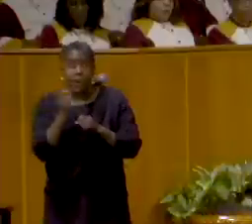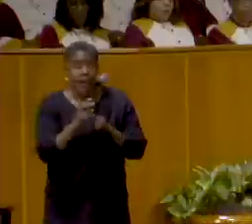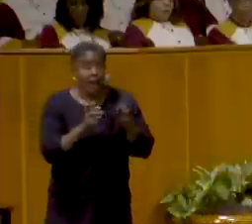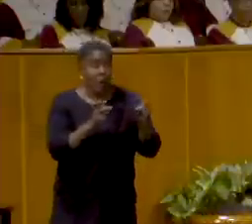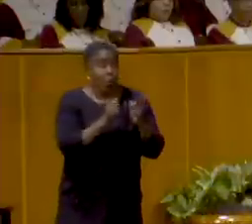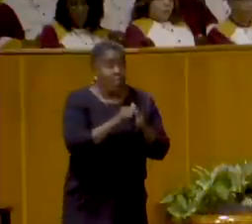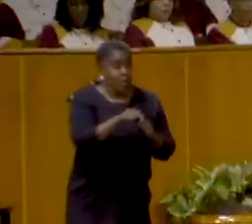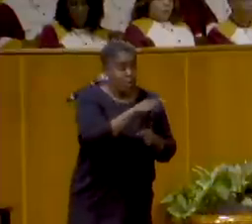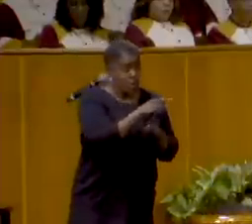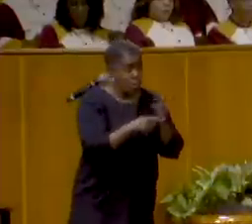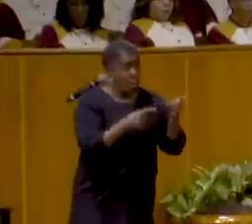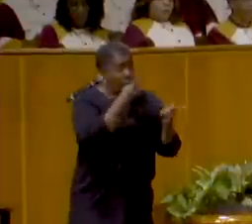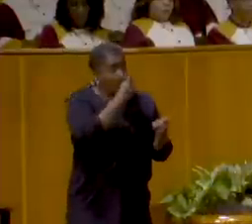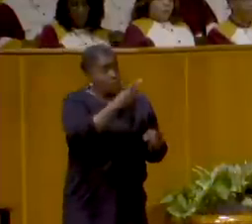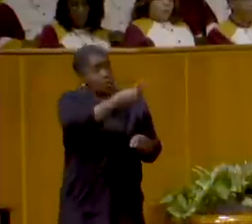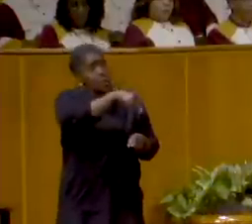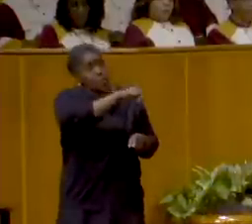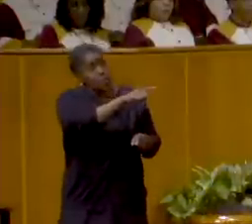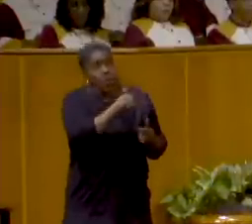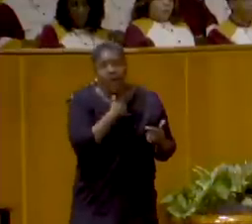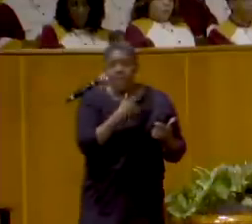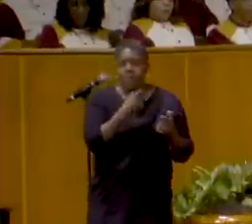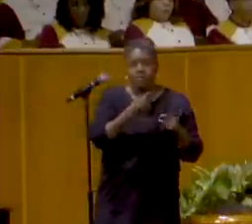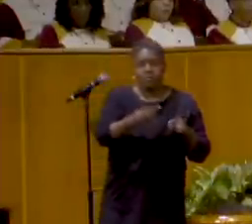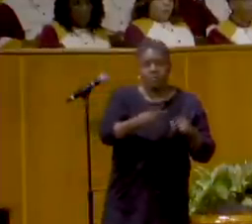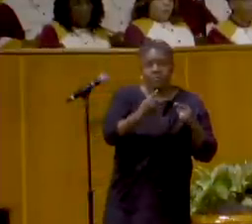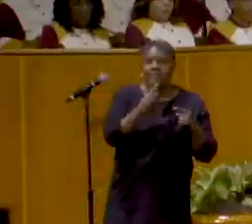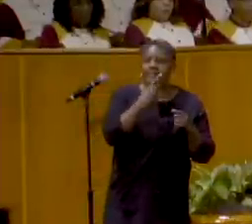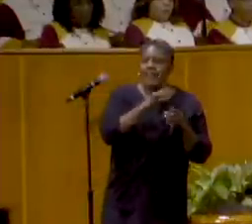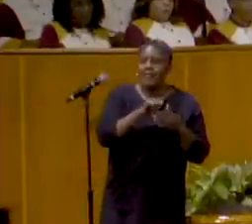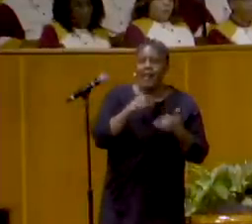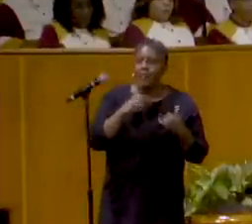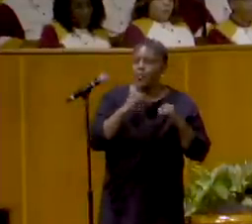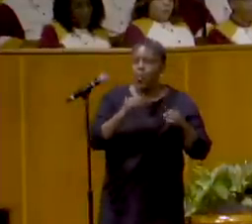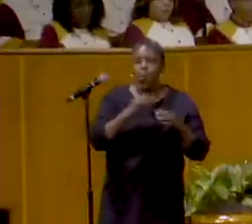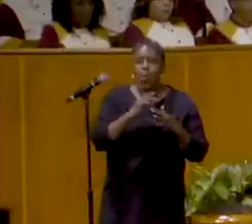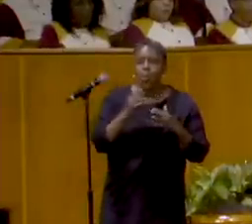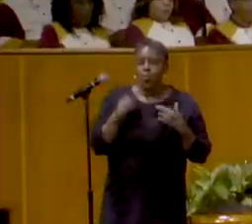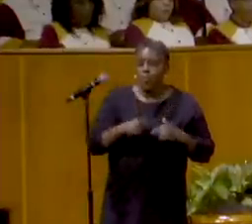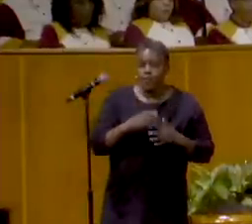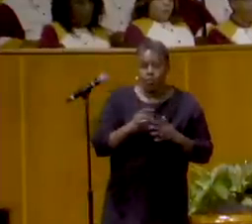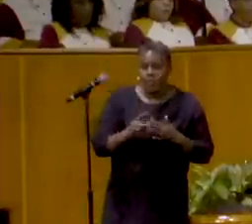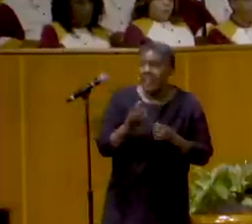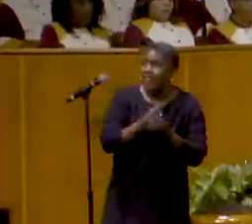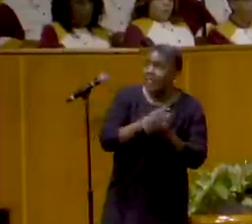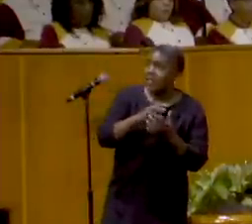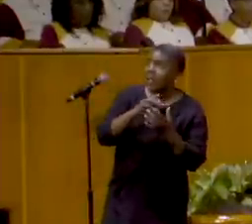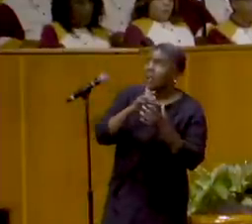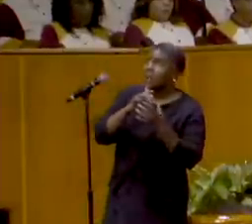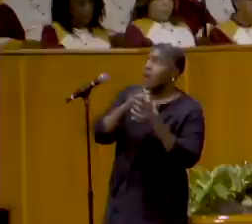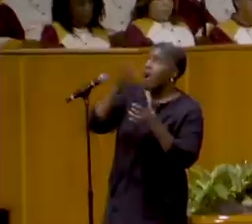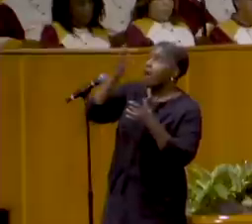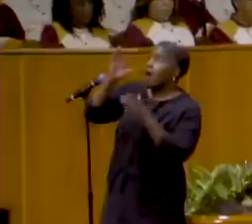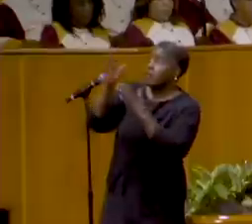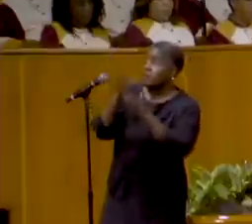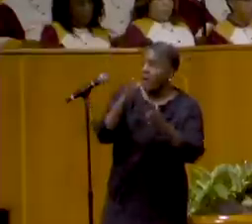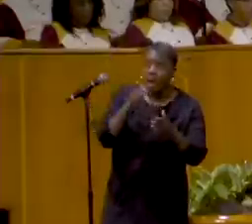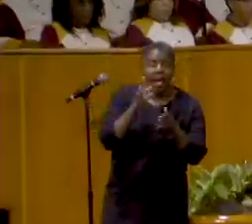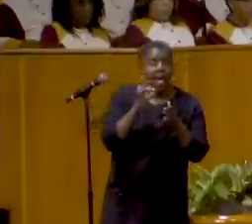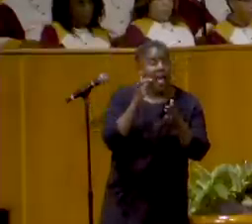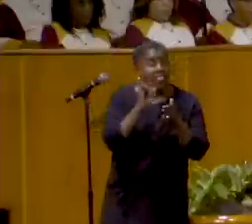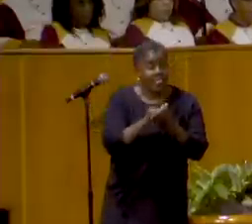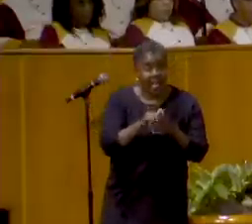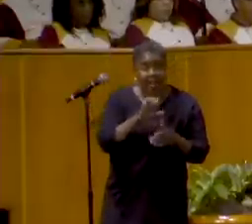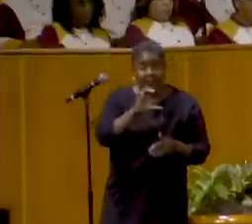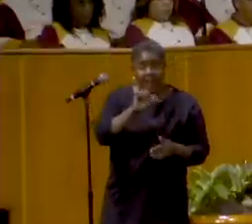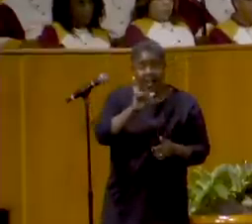you all. Because you all have argued that there is no human choice, that everything is God's will. And so in that,